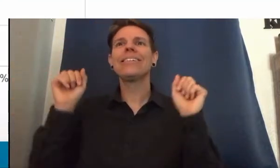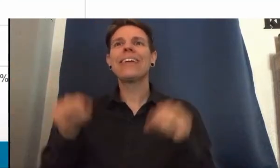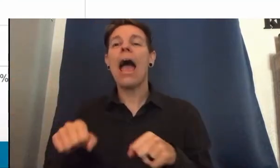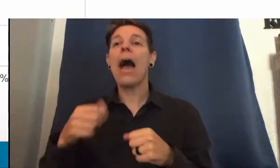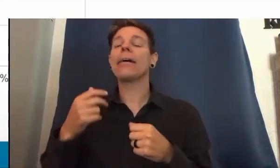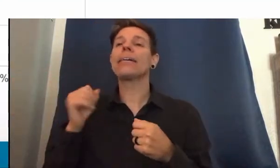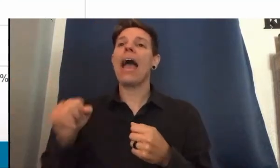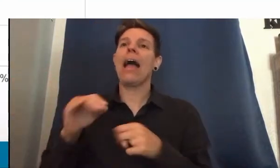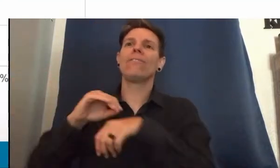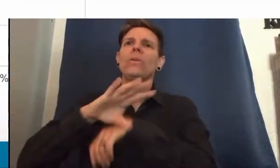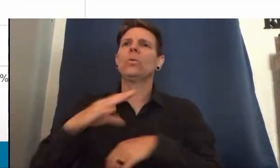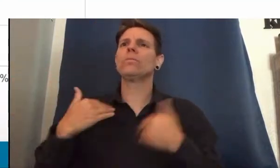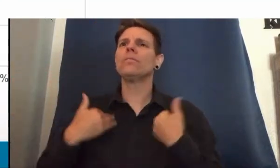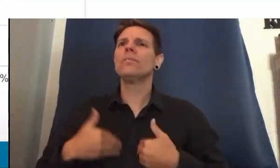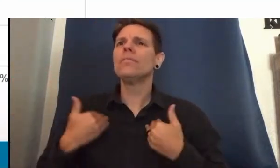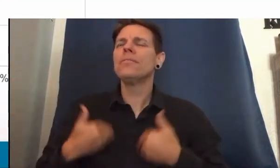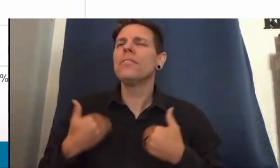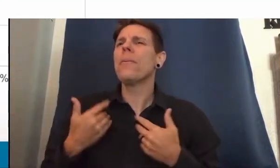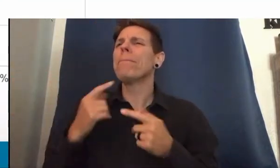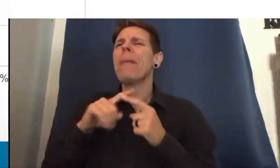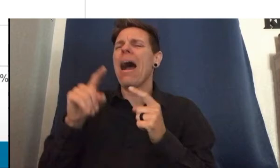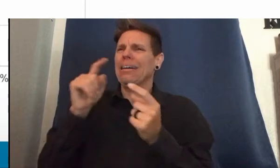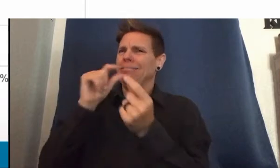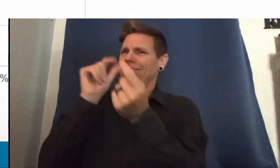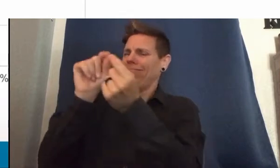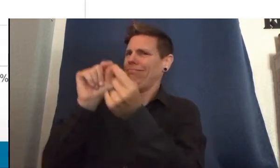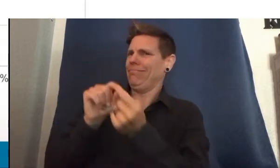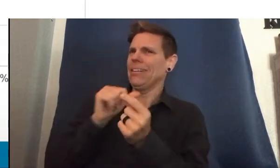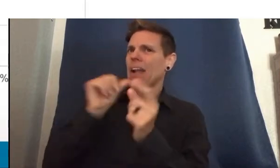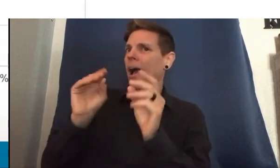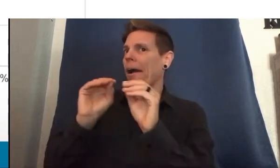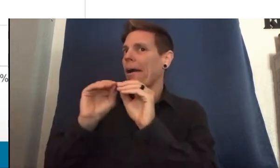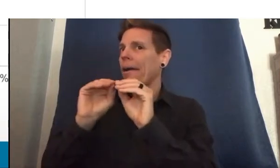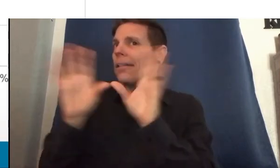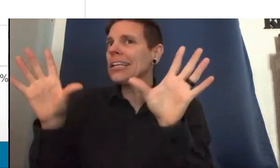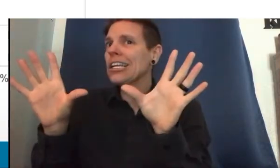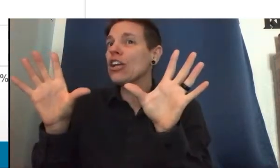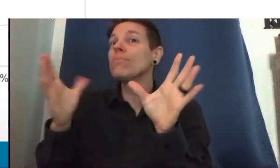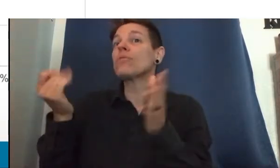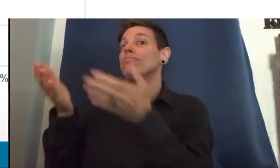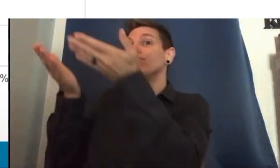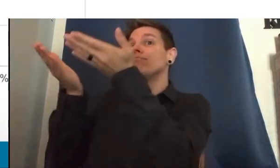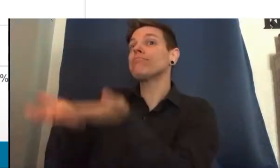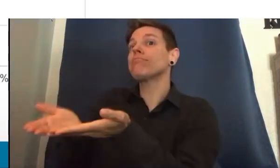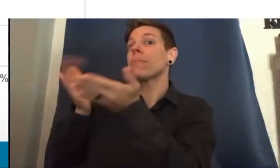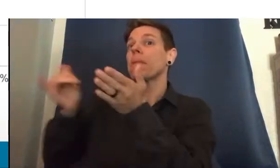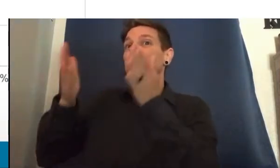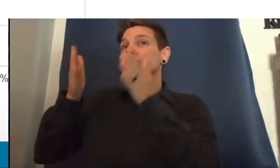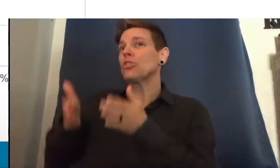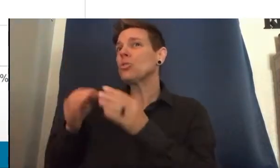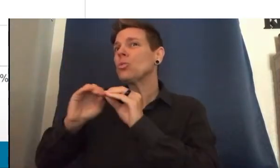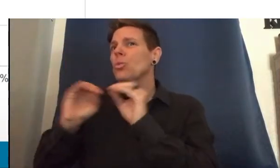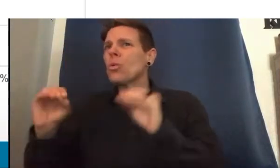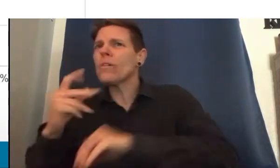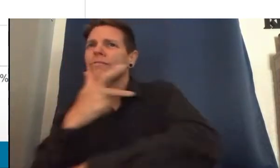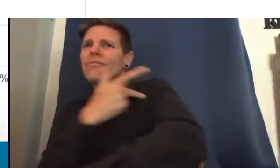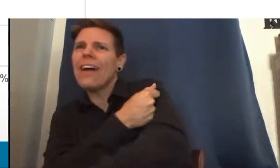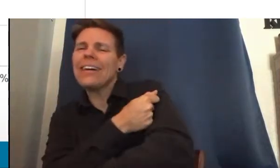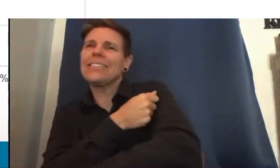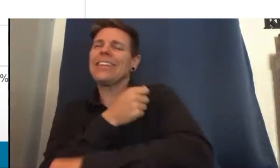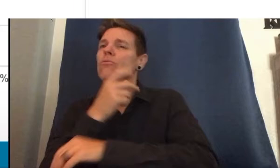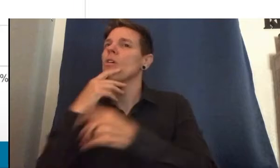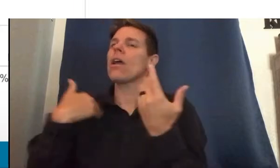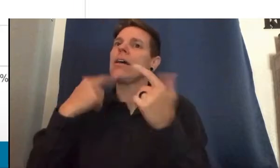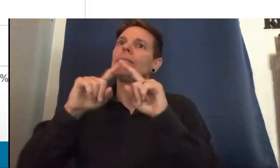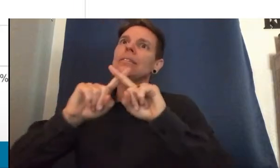that way, but they can be just as infectious as someone who's unvaccinated. So all of these factors are in play. So, that's why the Delta variant is